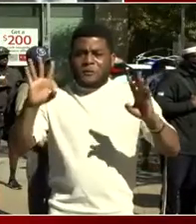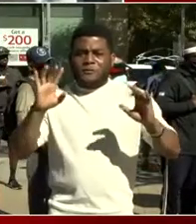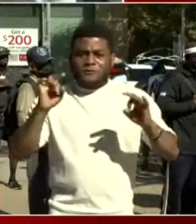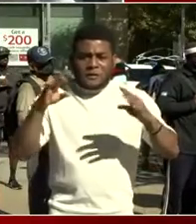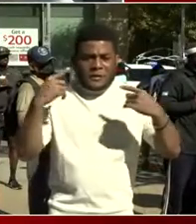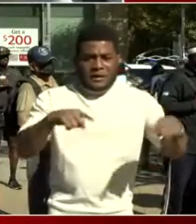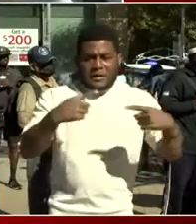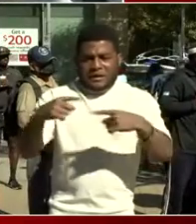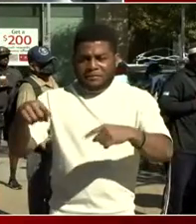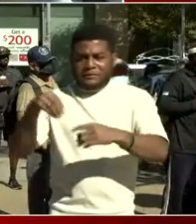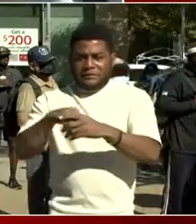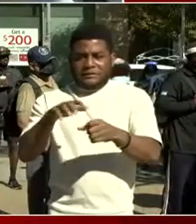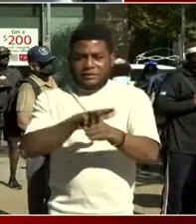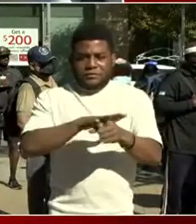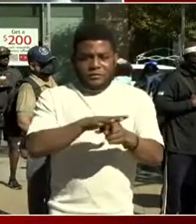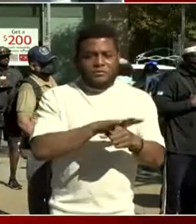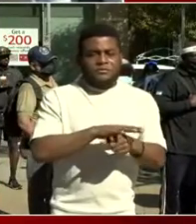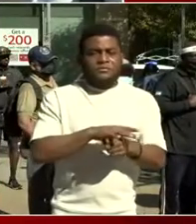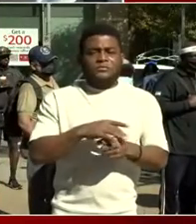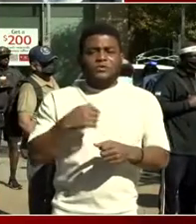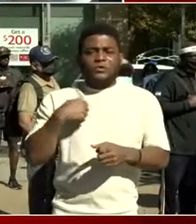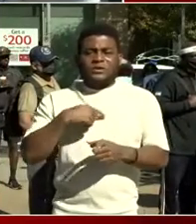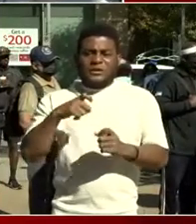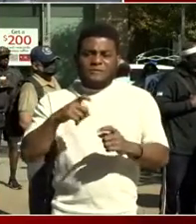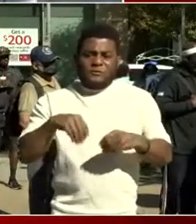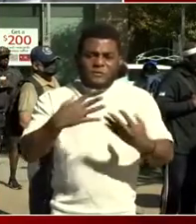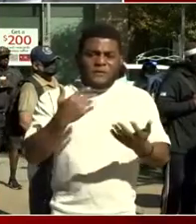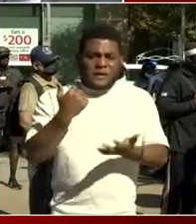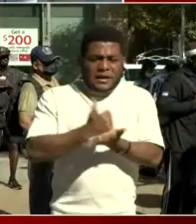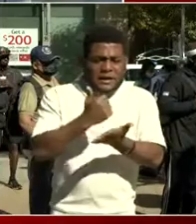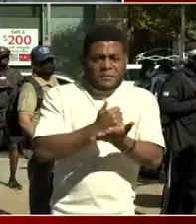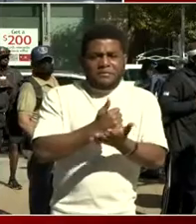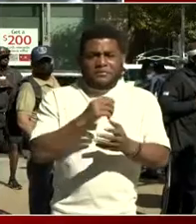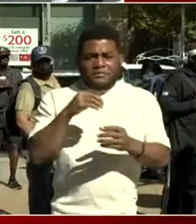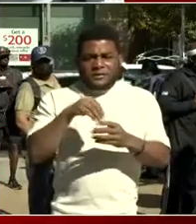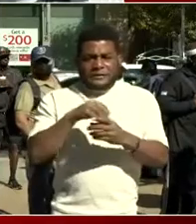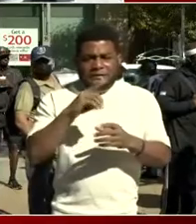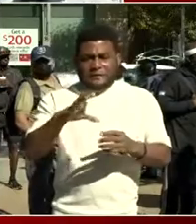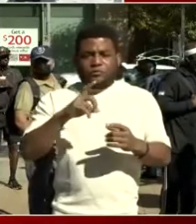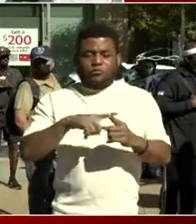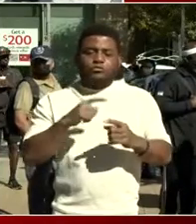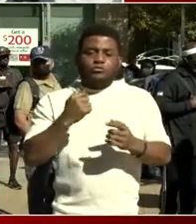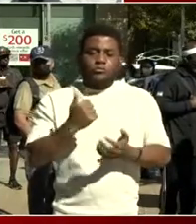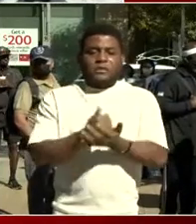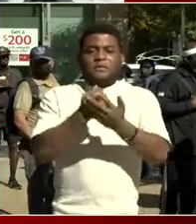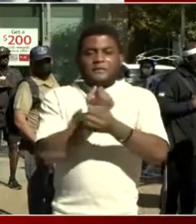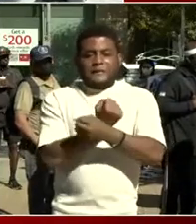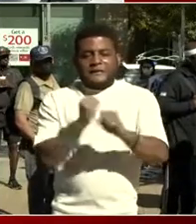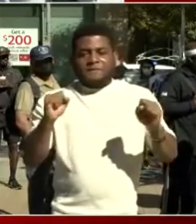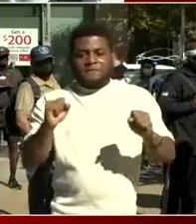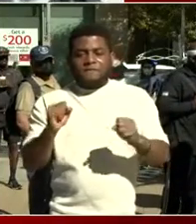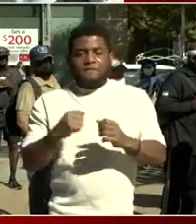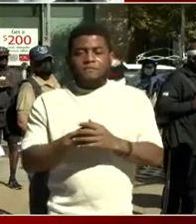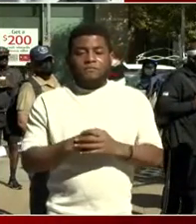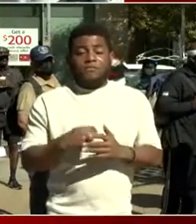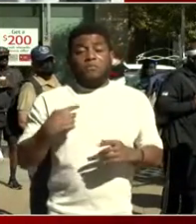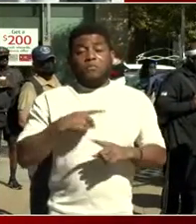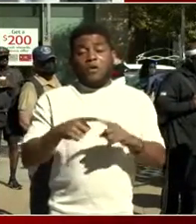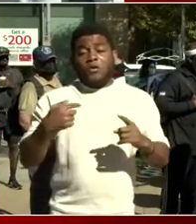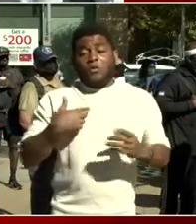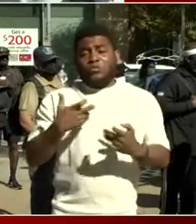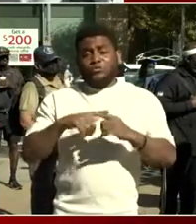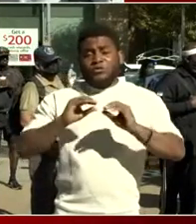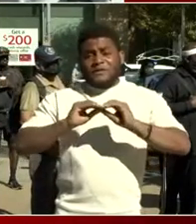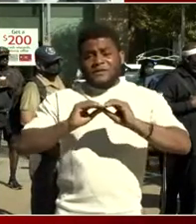more residents and keep more neighborhoods safe. But one thing remains clear. We will